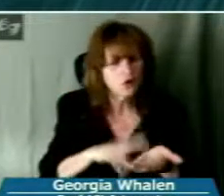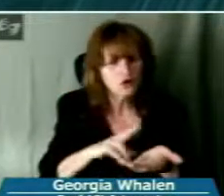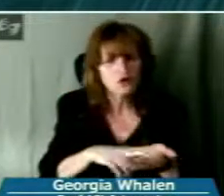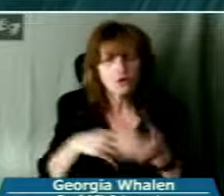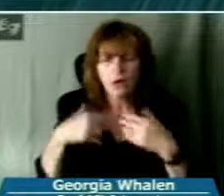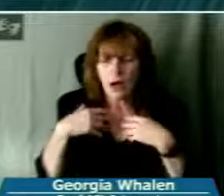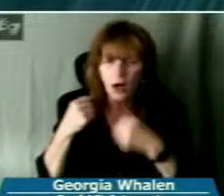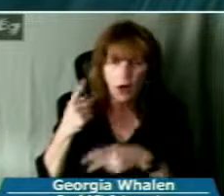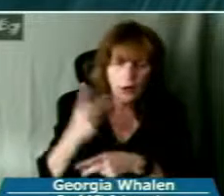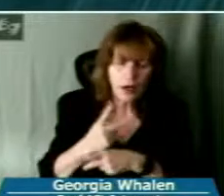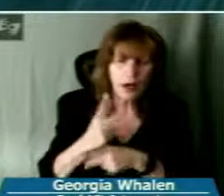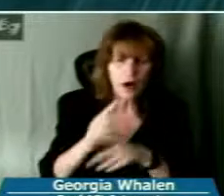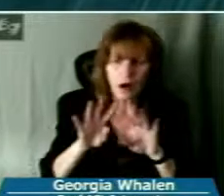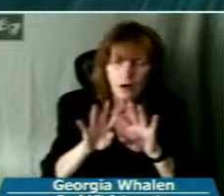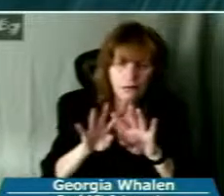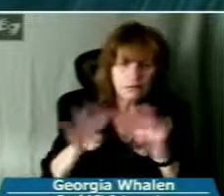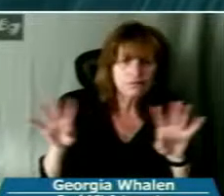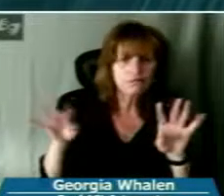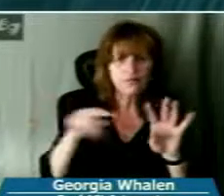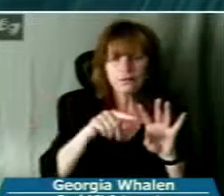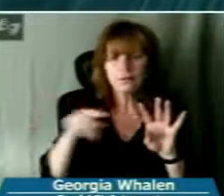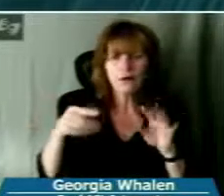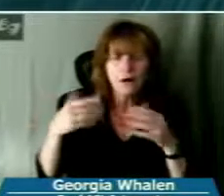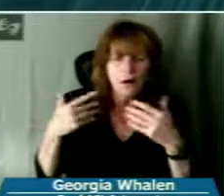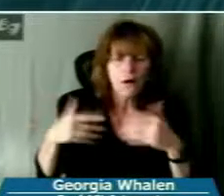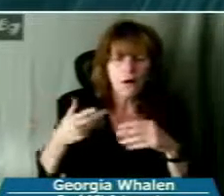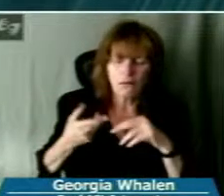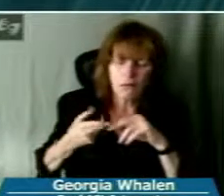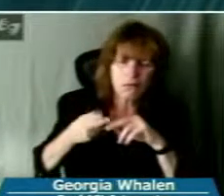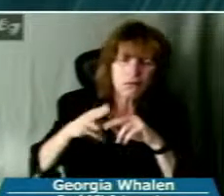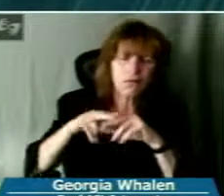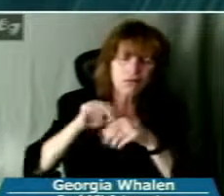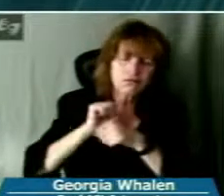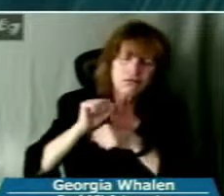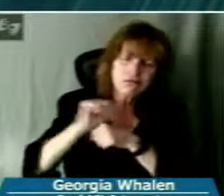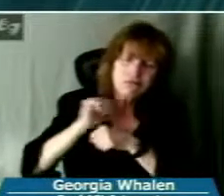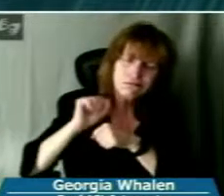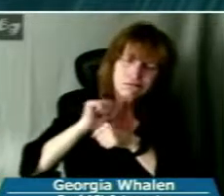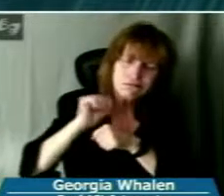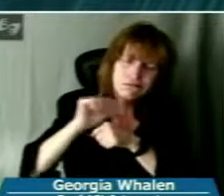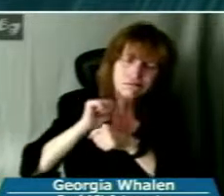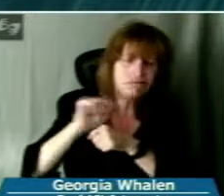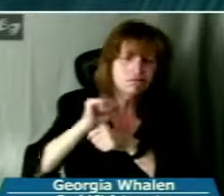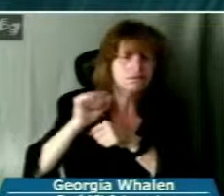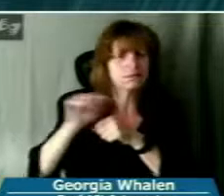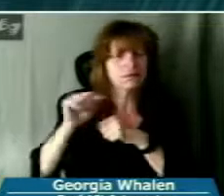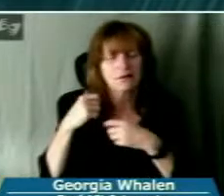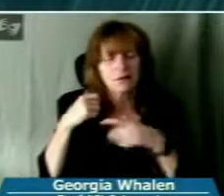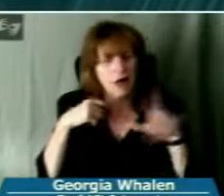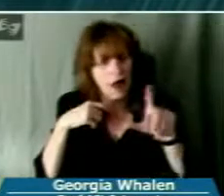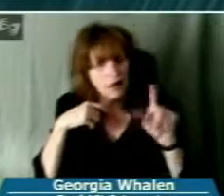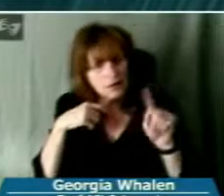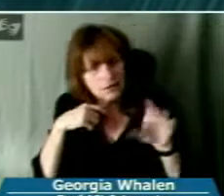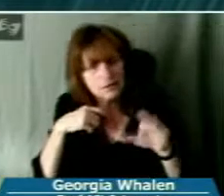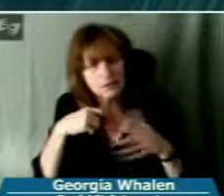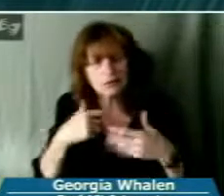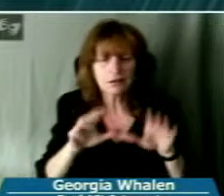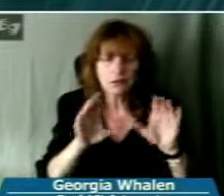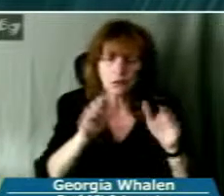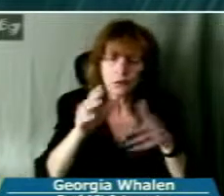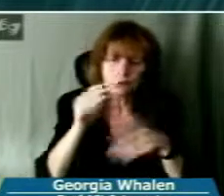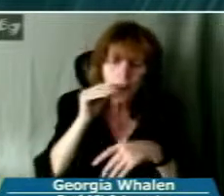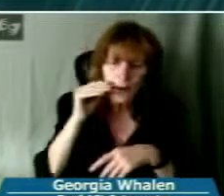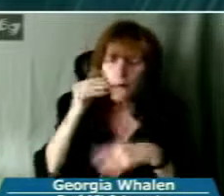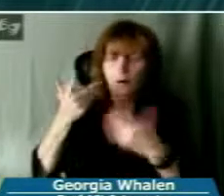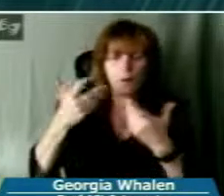the ground in the areas long-term care homes, retirement homes, and in other congregate settings.